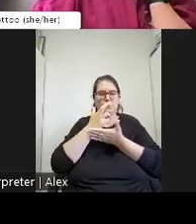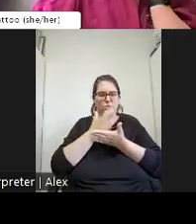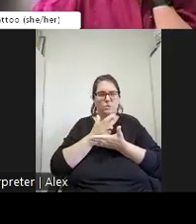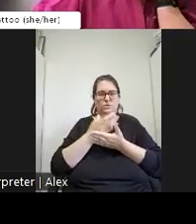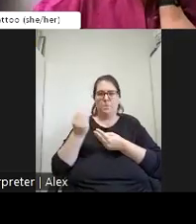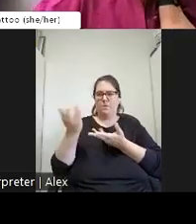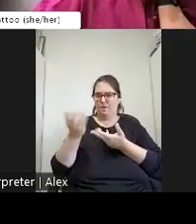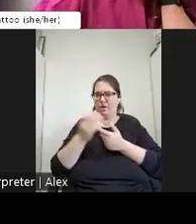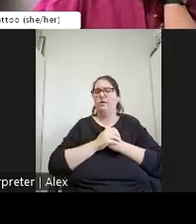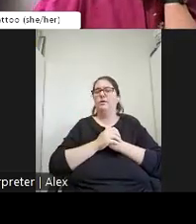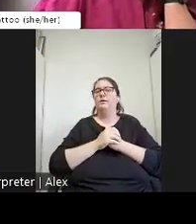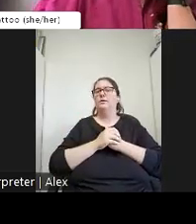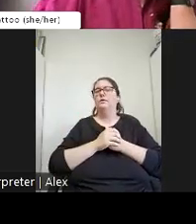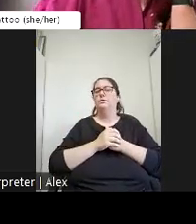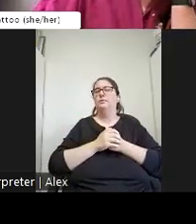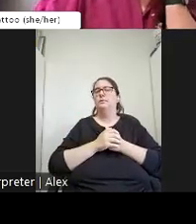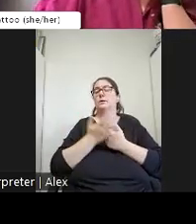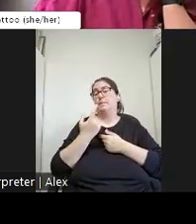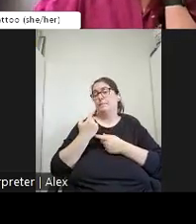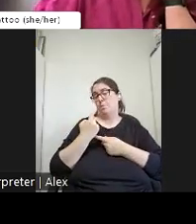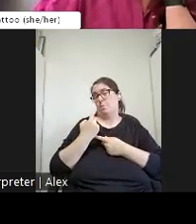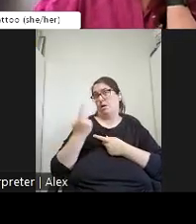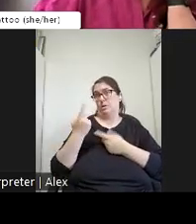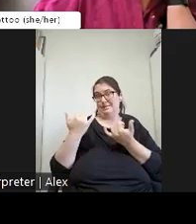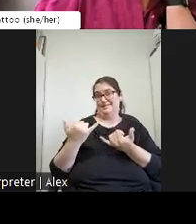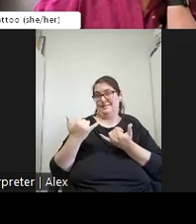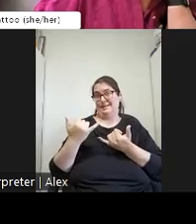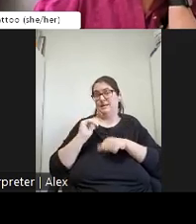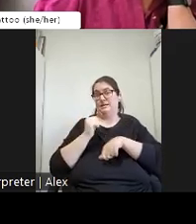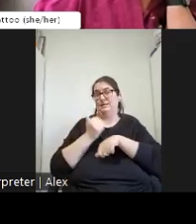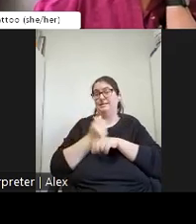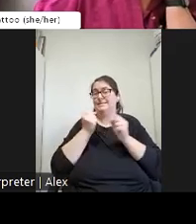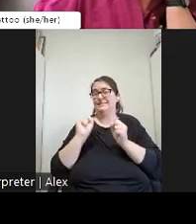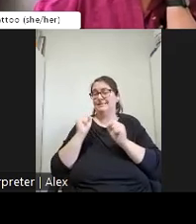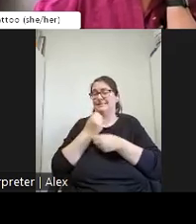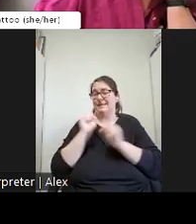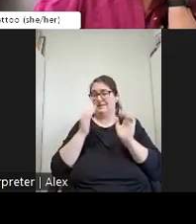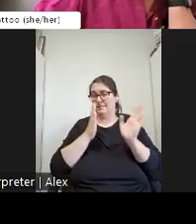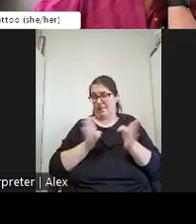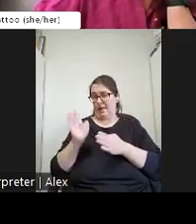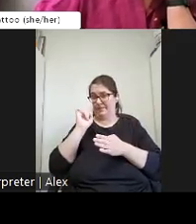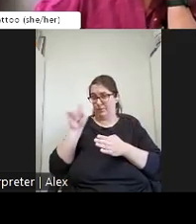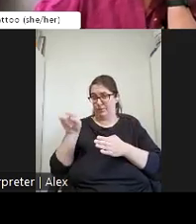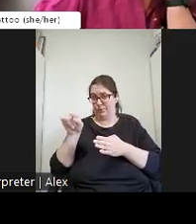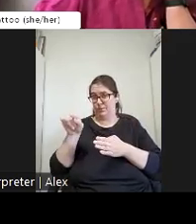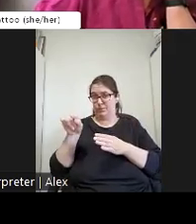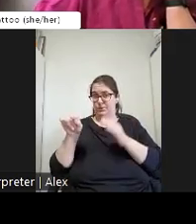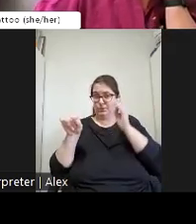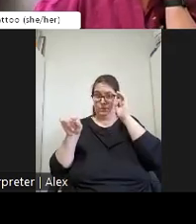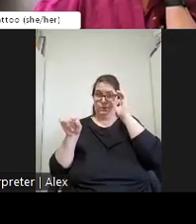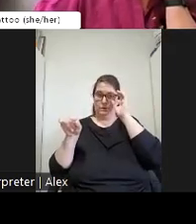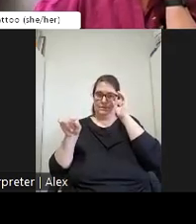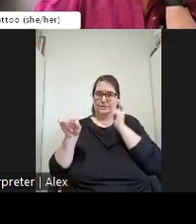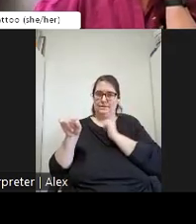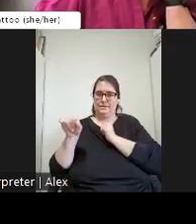Maybe one of the things that I can do with you today is to create a little bit of a safety plan that you